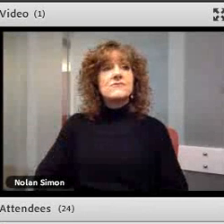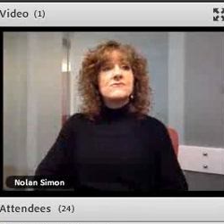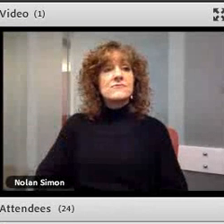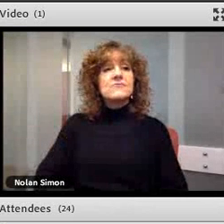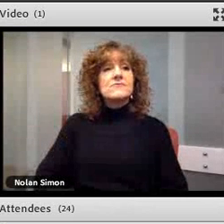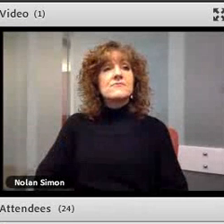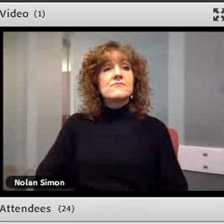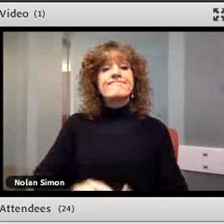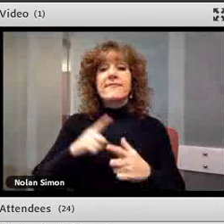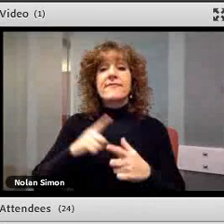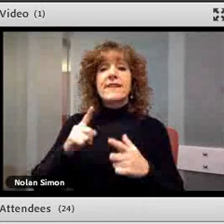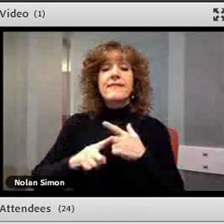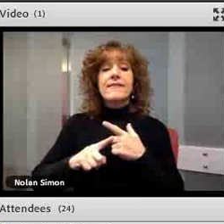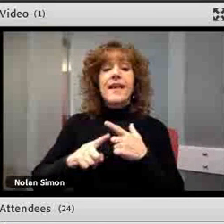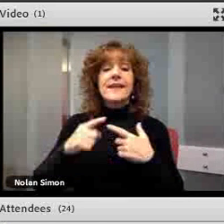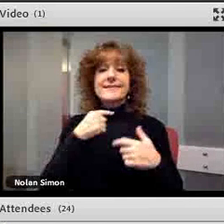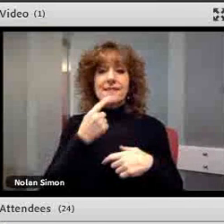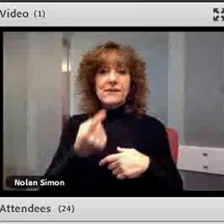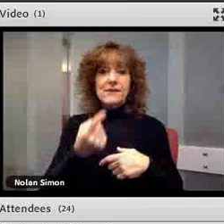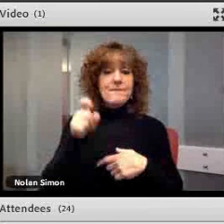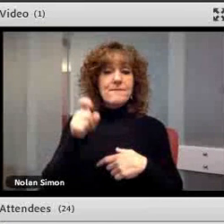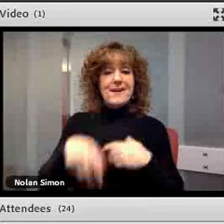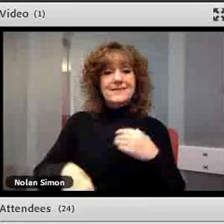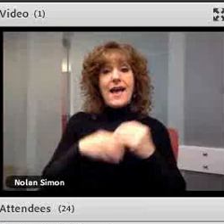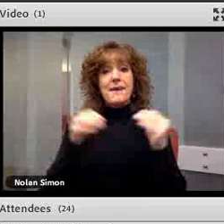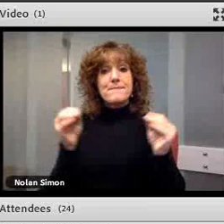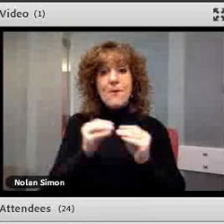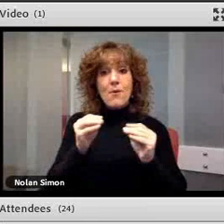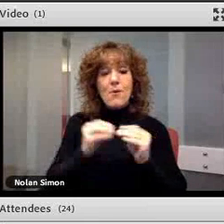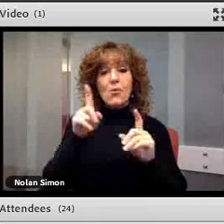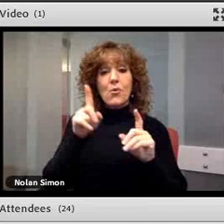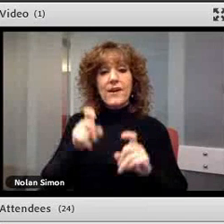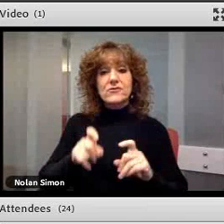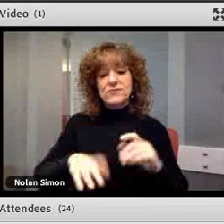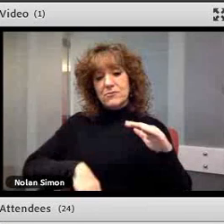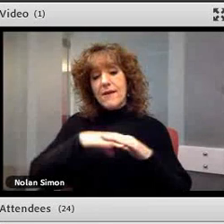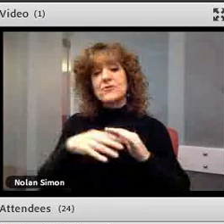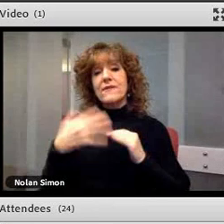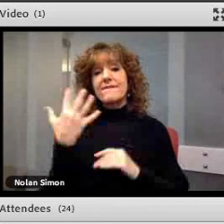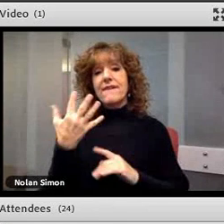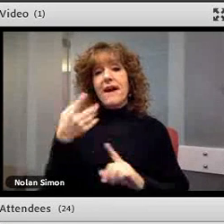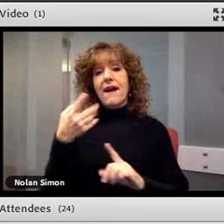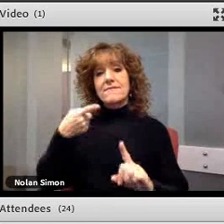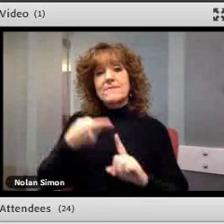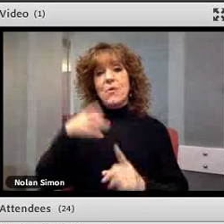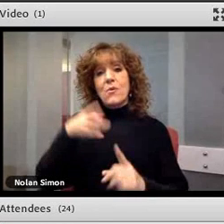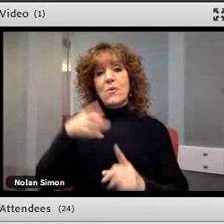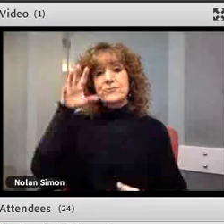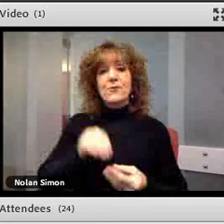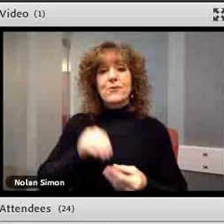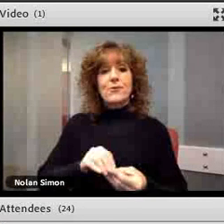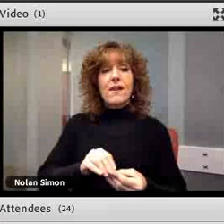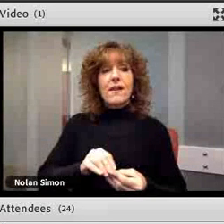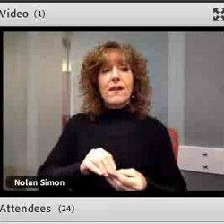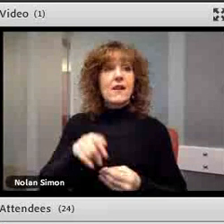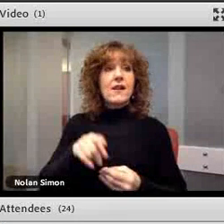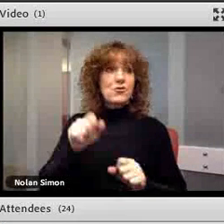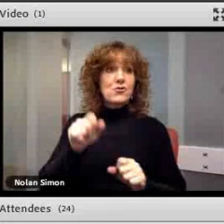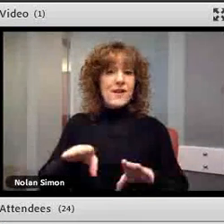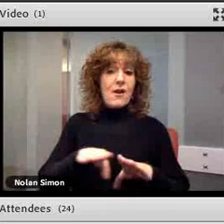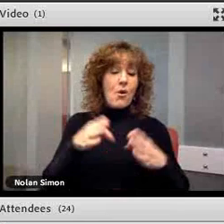Okay. Then it tells you that you need to add more questions to get up to the 5-point total here. You also can